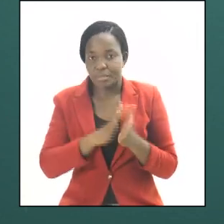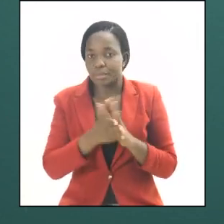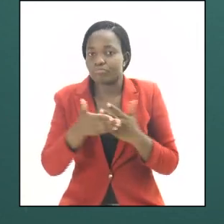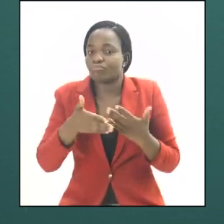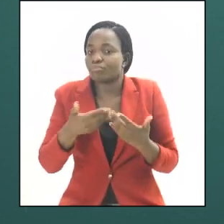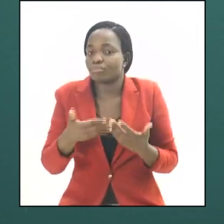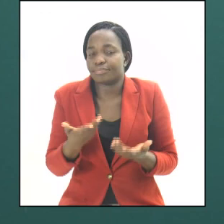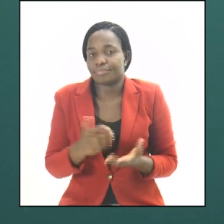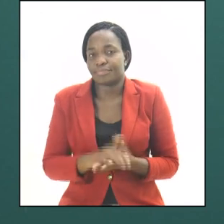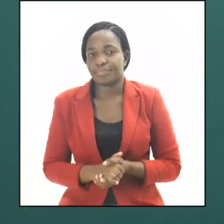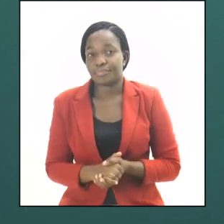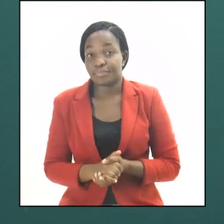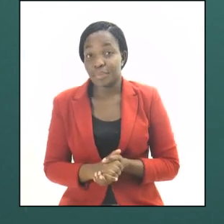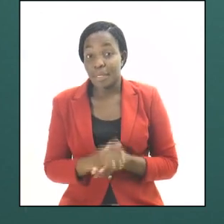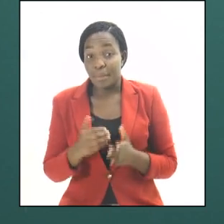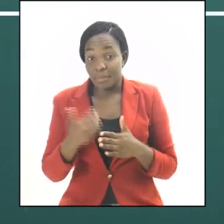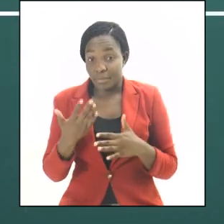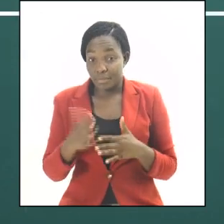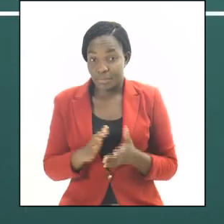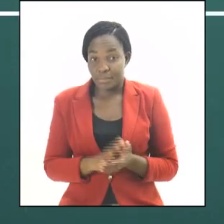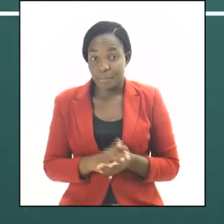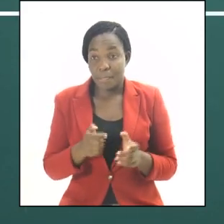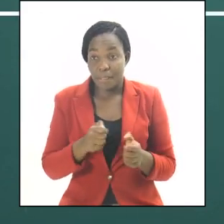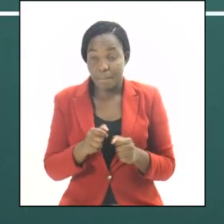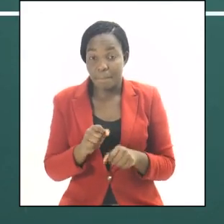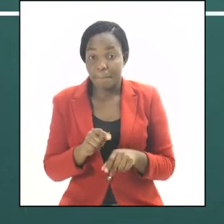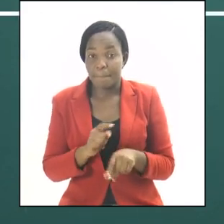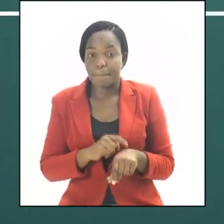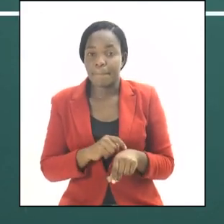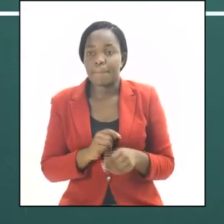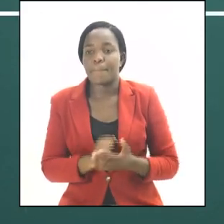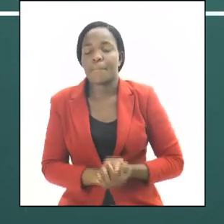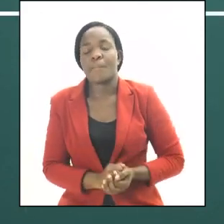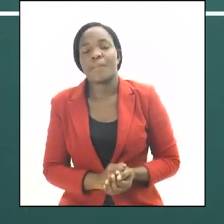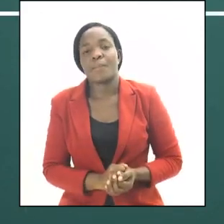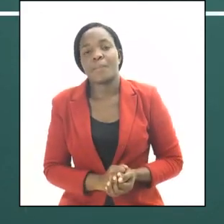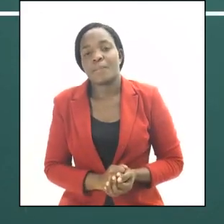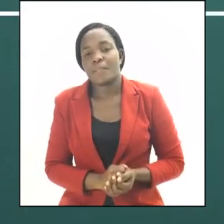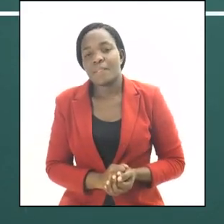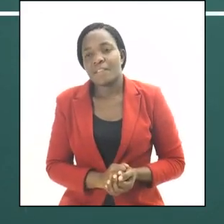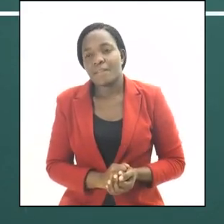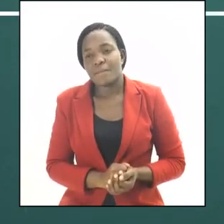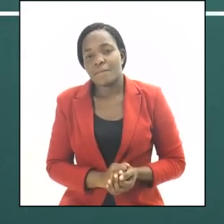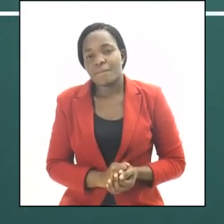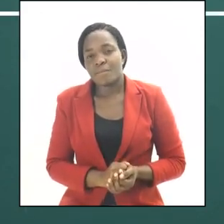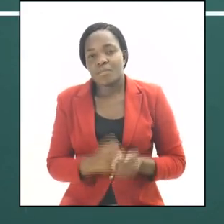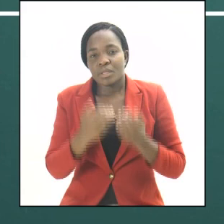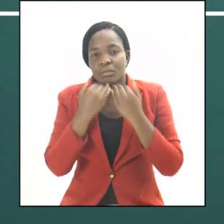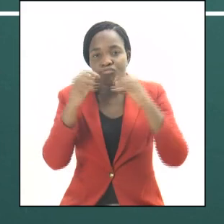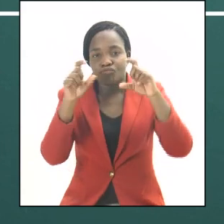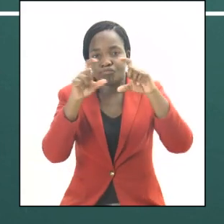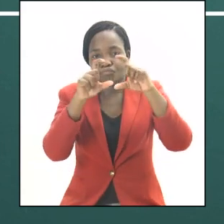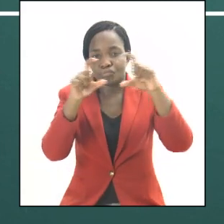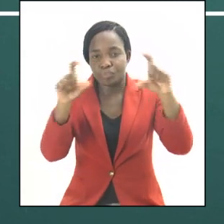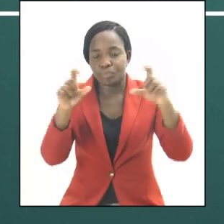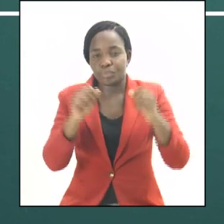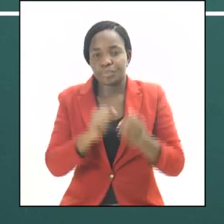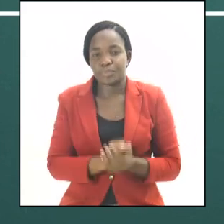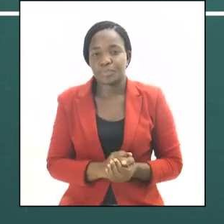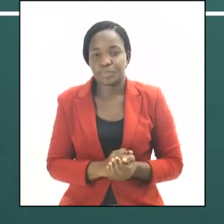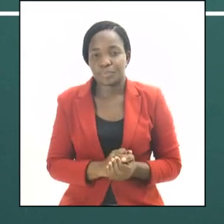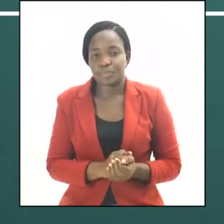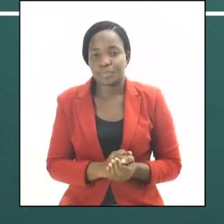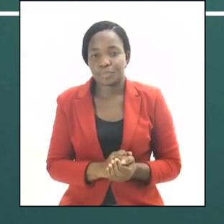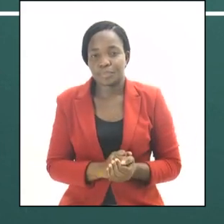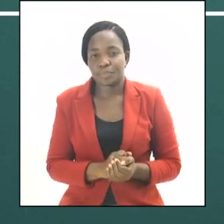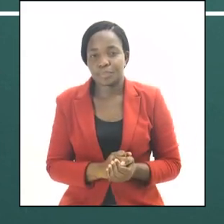you. Before we go, here is our SMS competition question. The keyword for this program is,